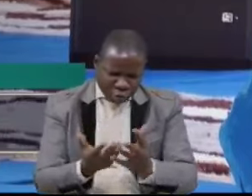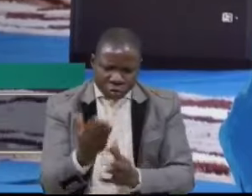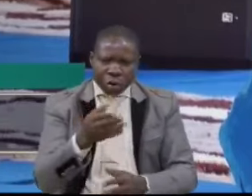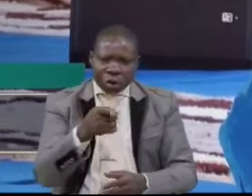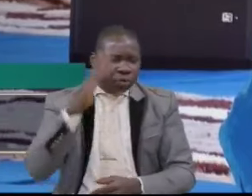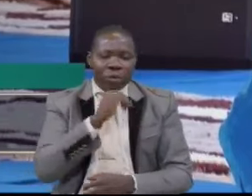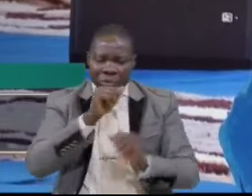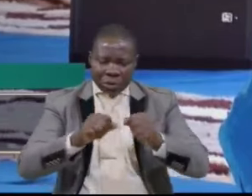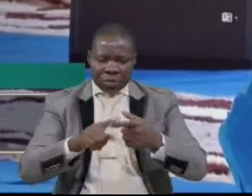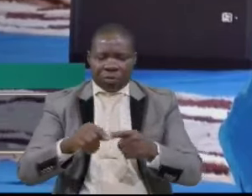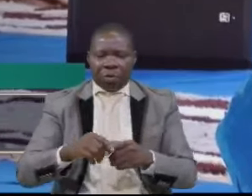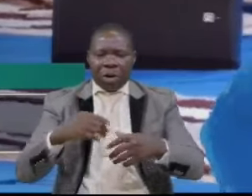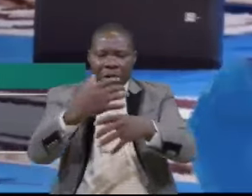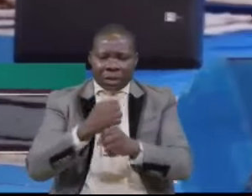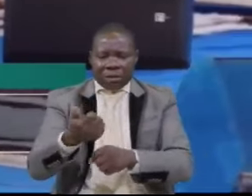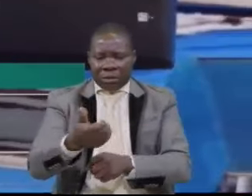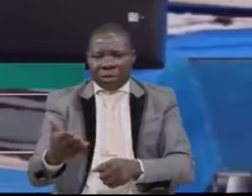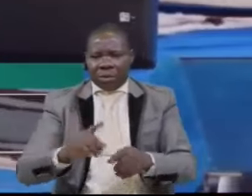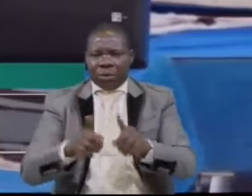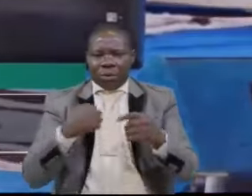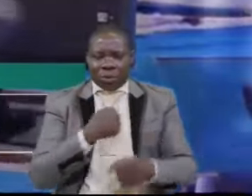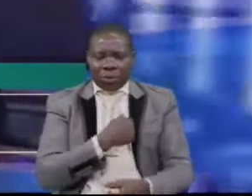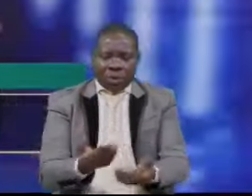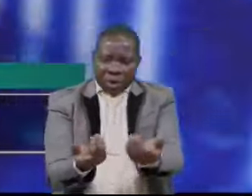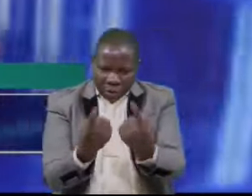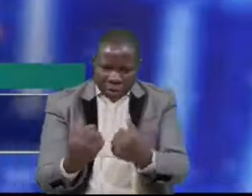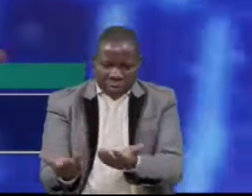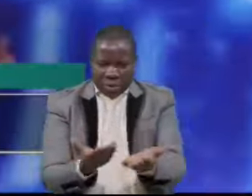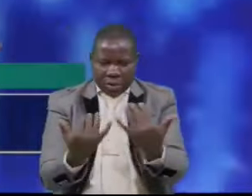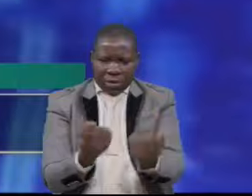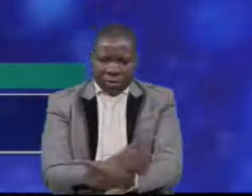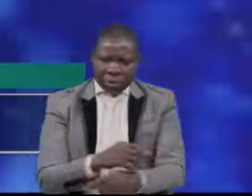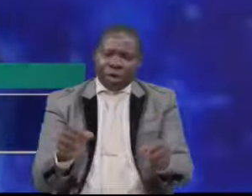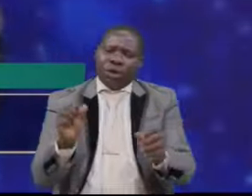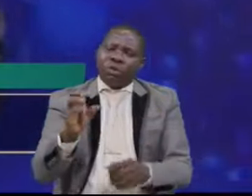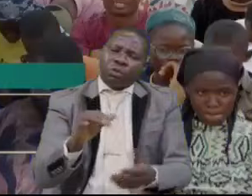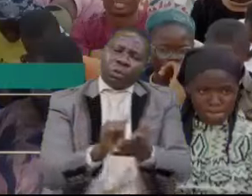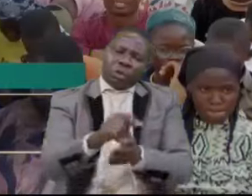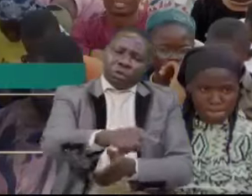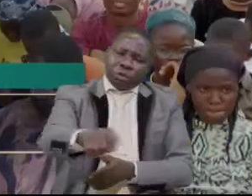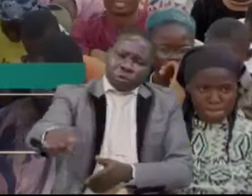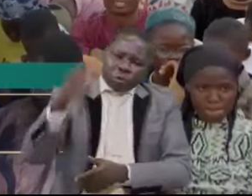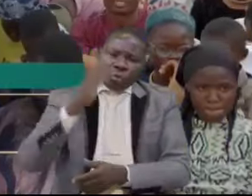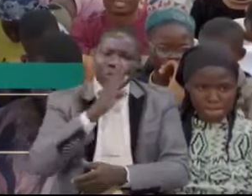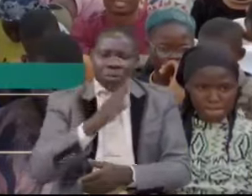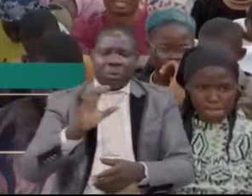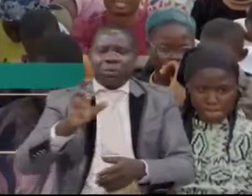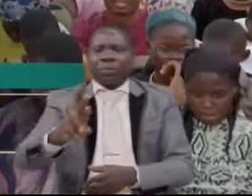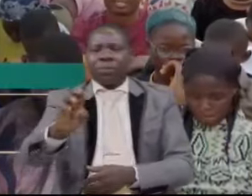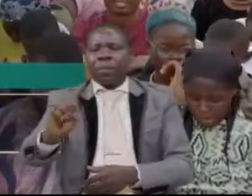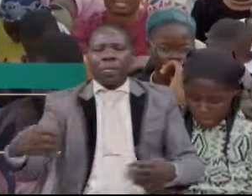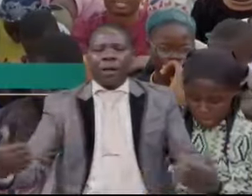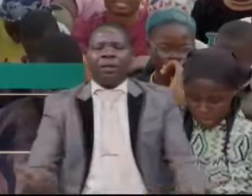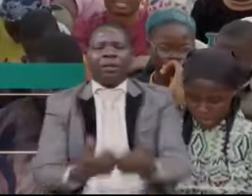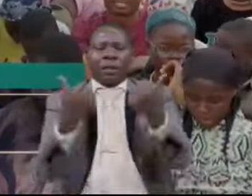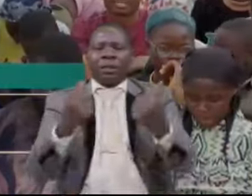come here today so that you will be re-challenged, and you will be